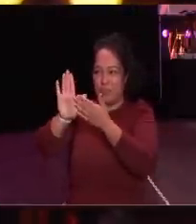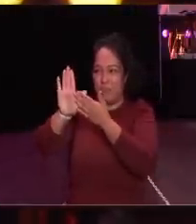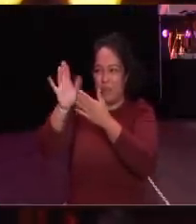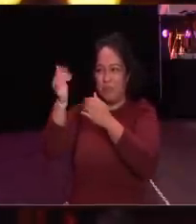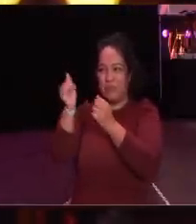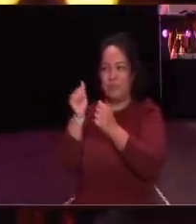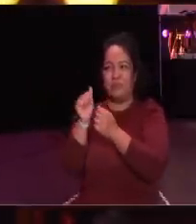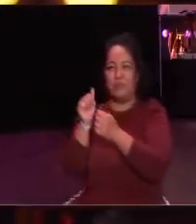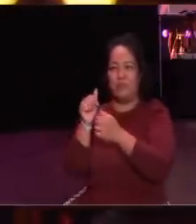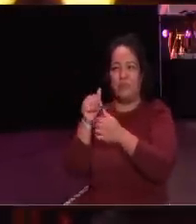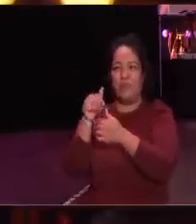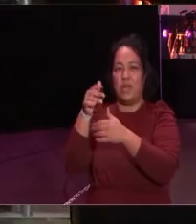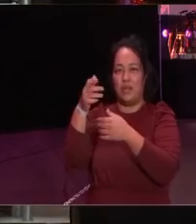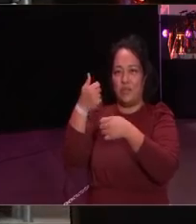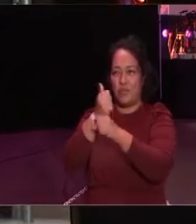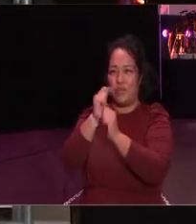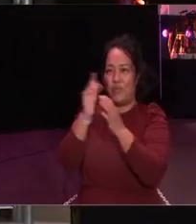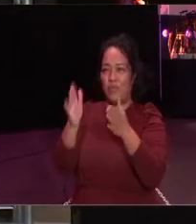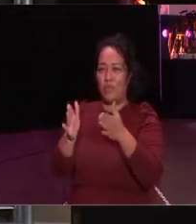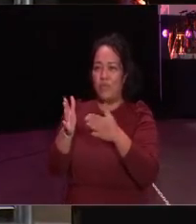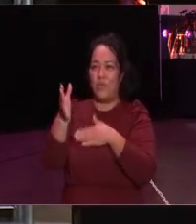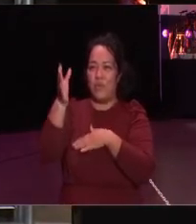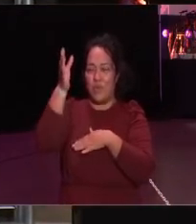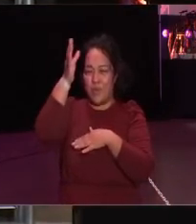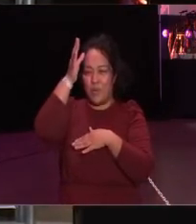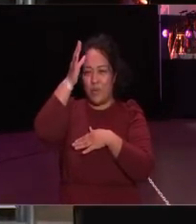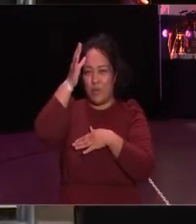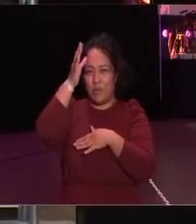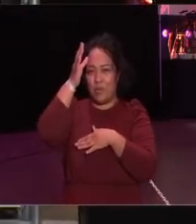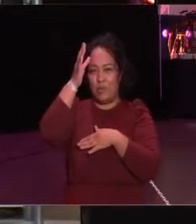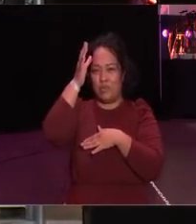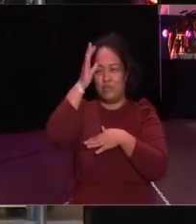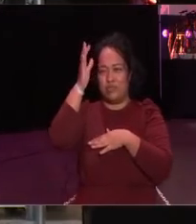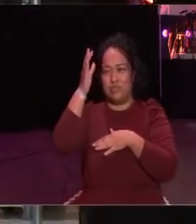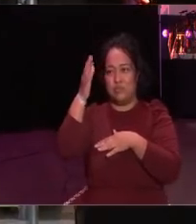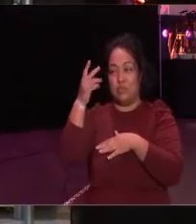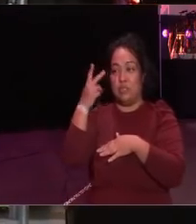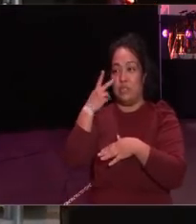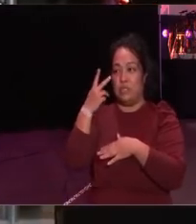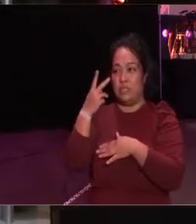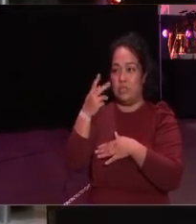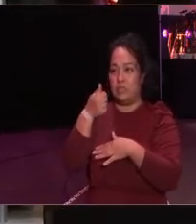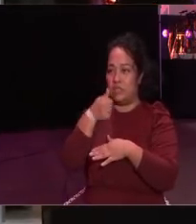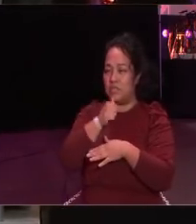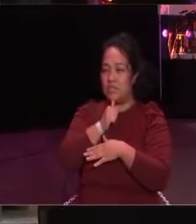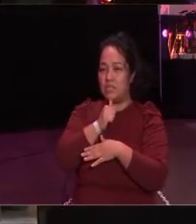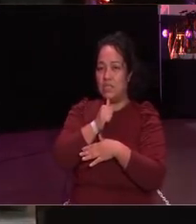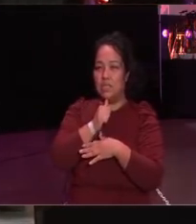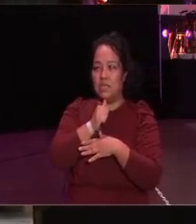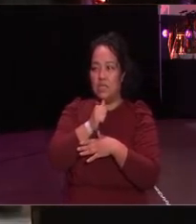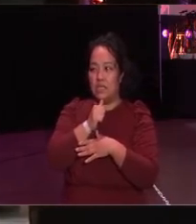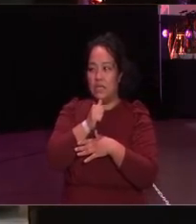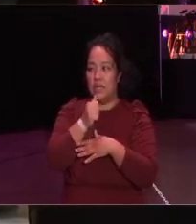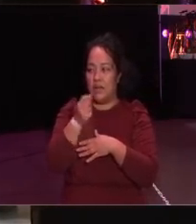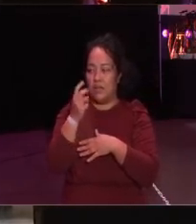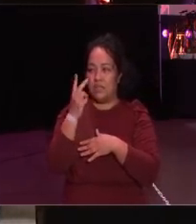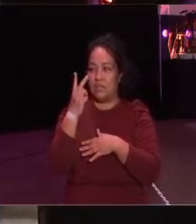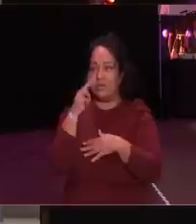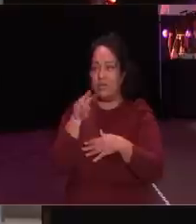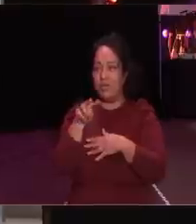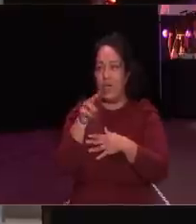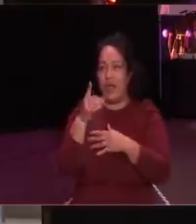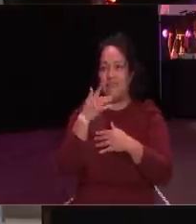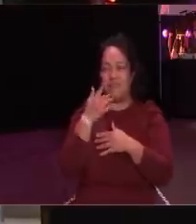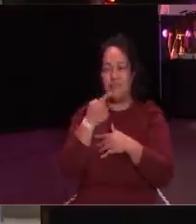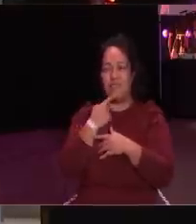Padre que ve en los secretos. Your father which sees in secret. Y digo esto para la gloria de Dios. And I say this for